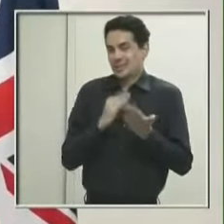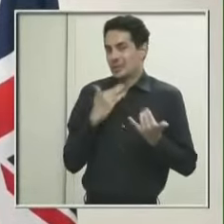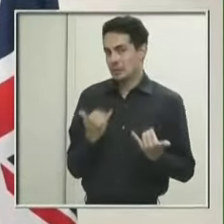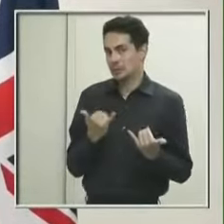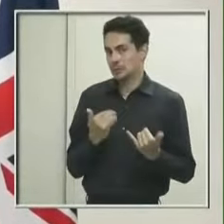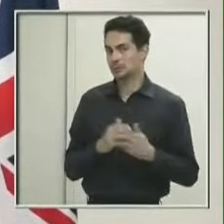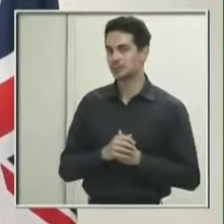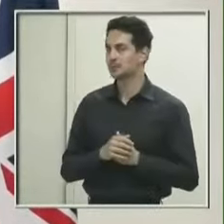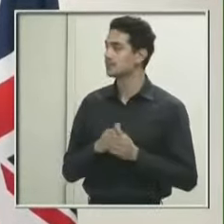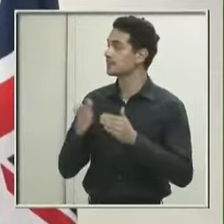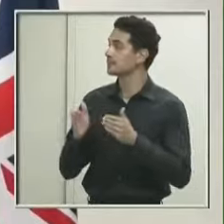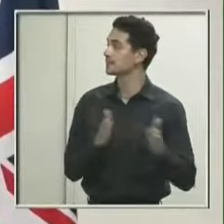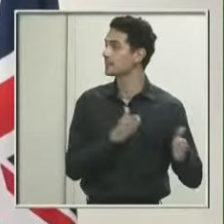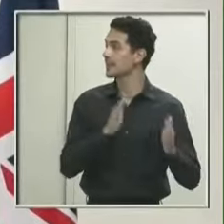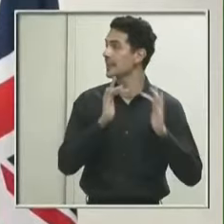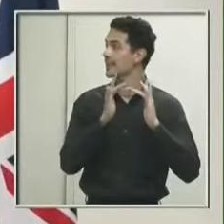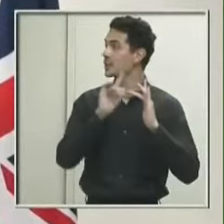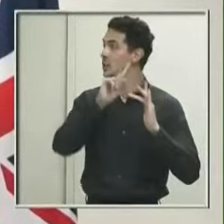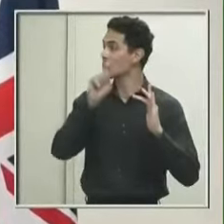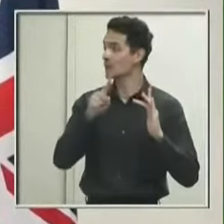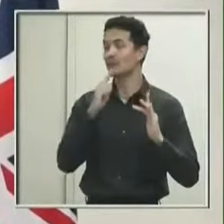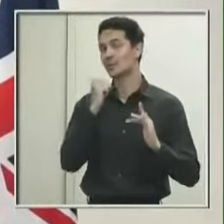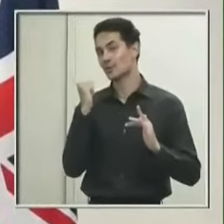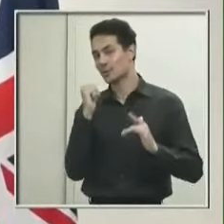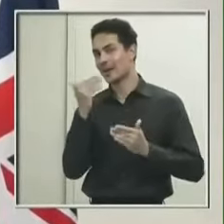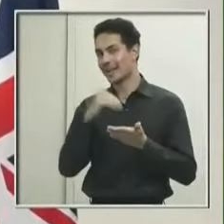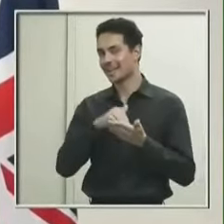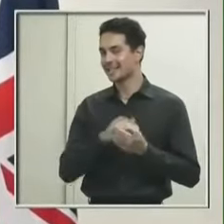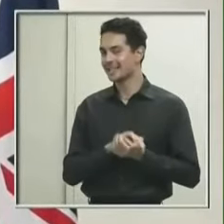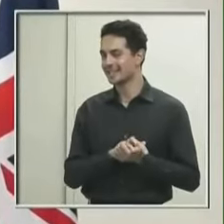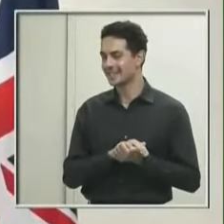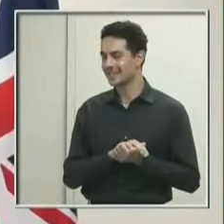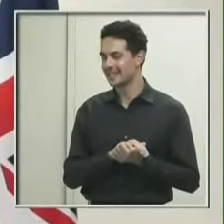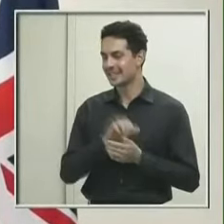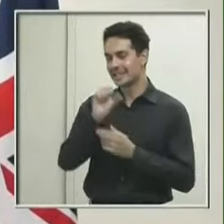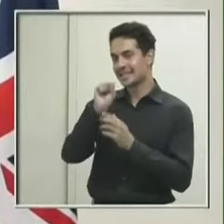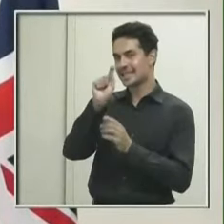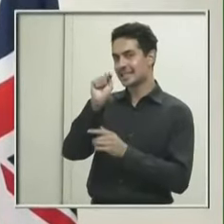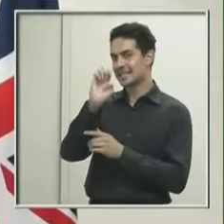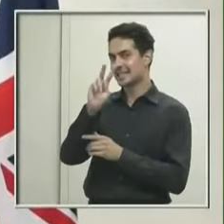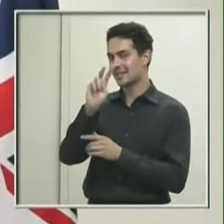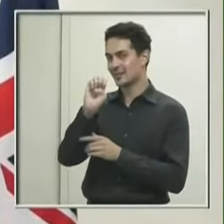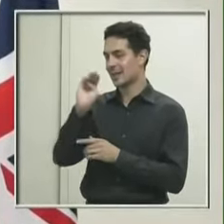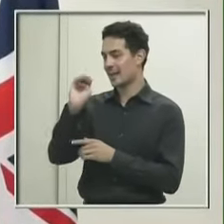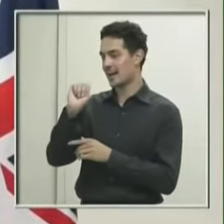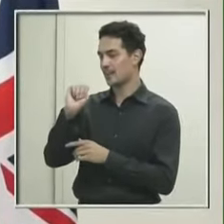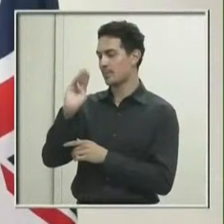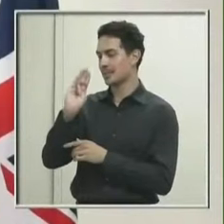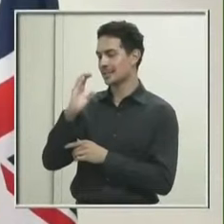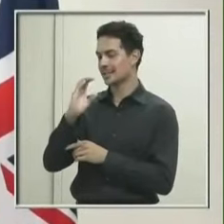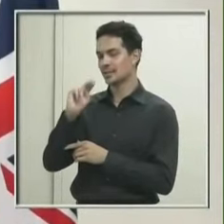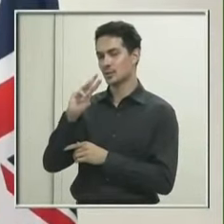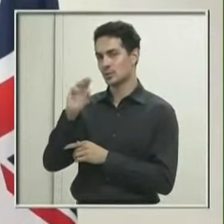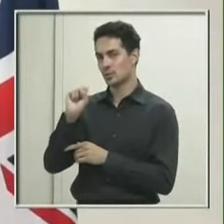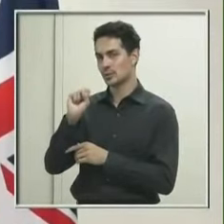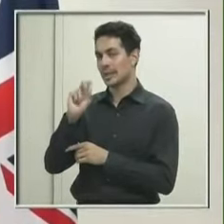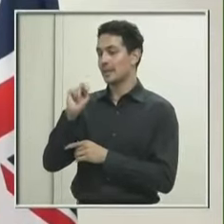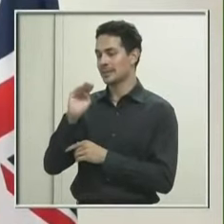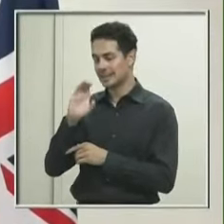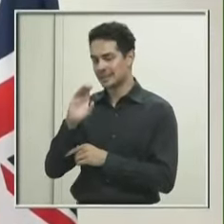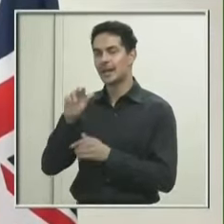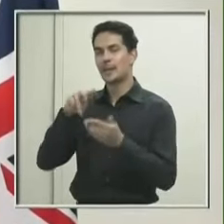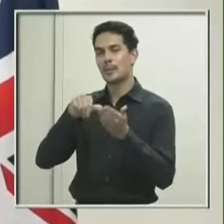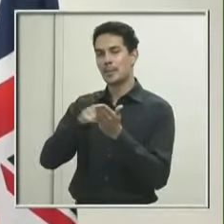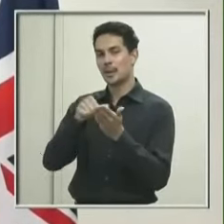we have another question online that's going to be for you, too. It's from Steve Patterson with NBC News. It says, on page